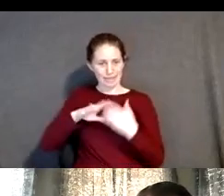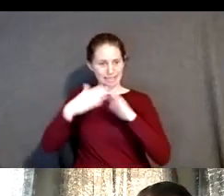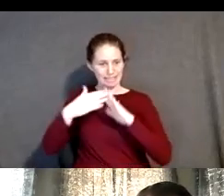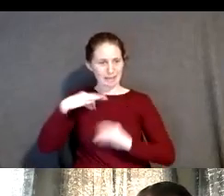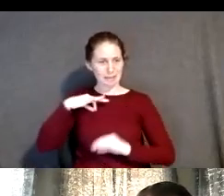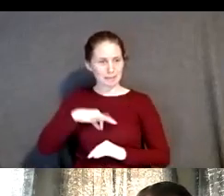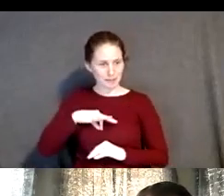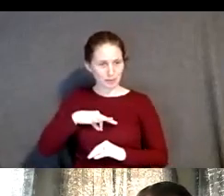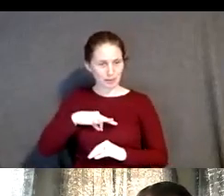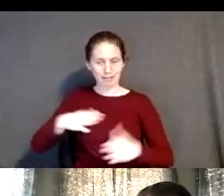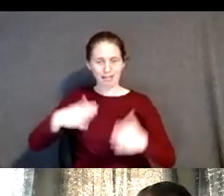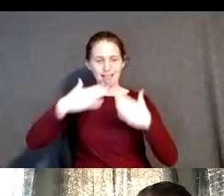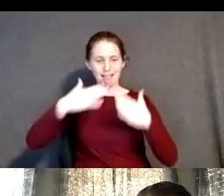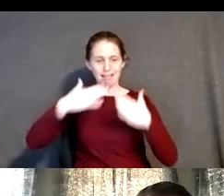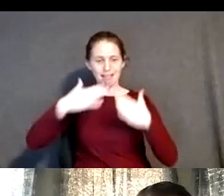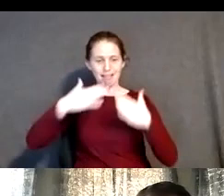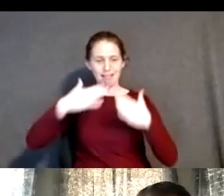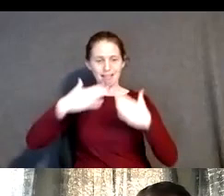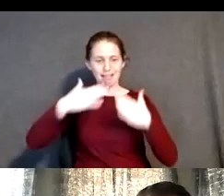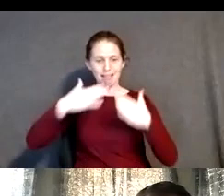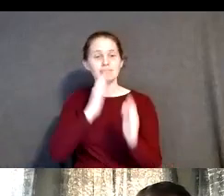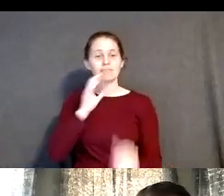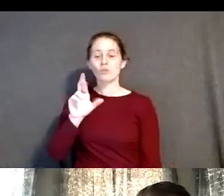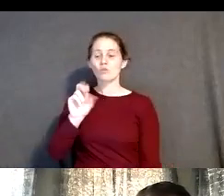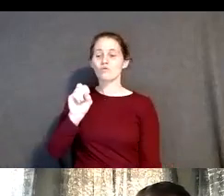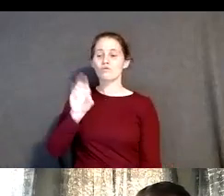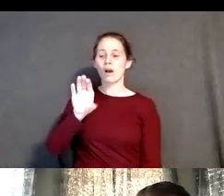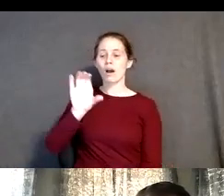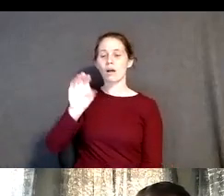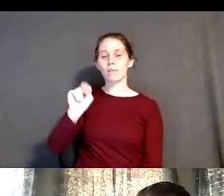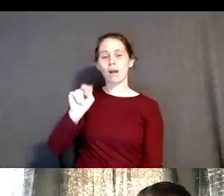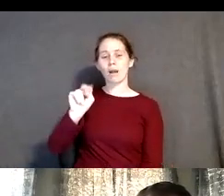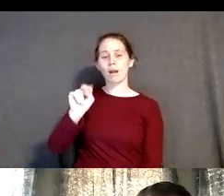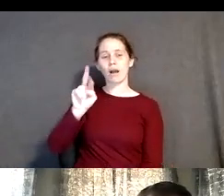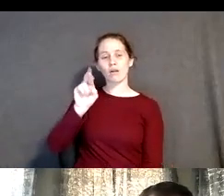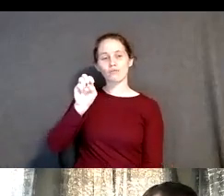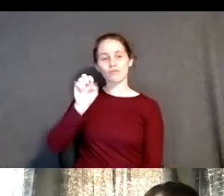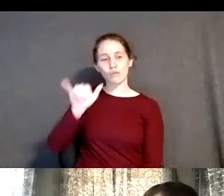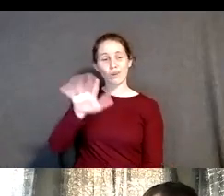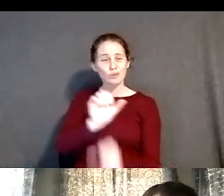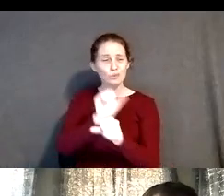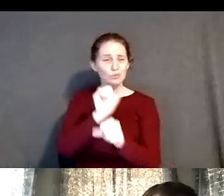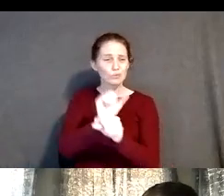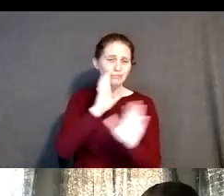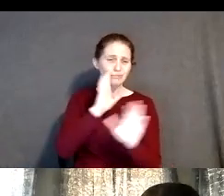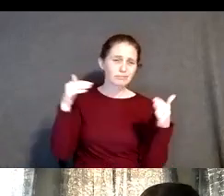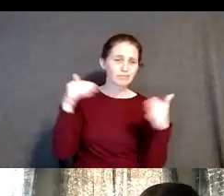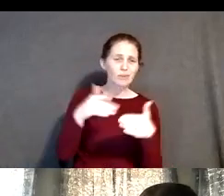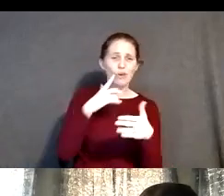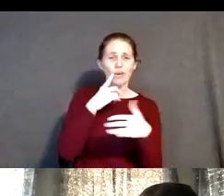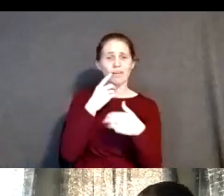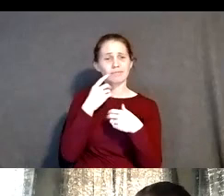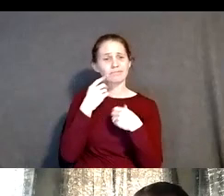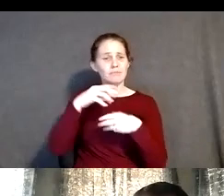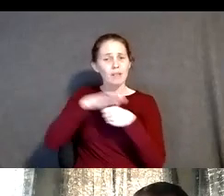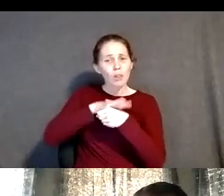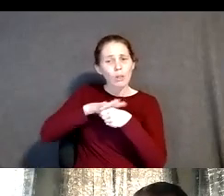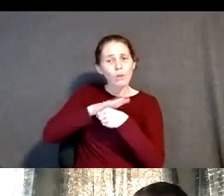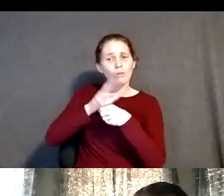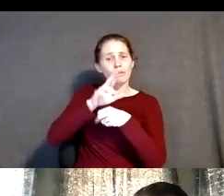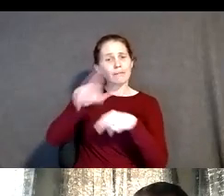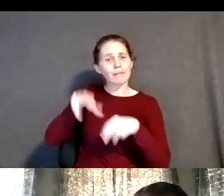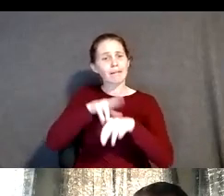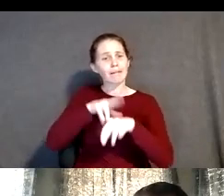and commends Rob Conroy for his work and his dedication to the cause of enacting local and national sensible